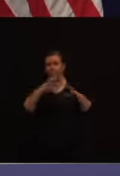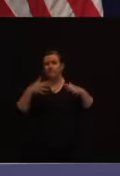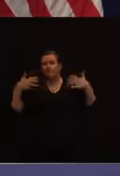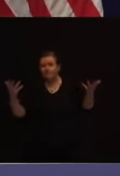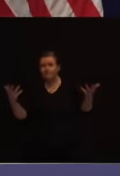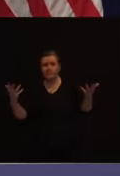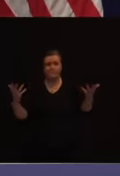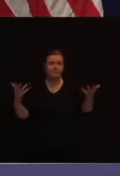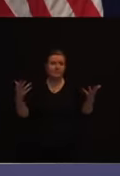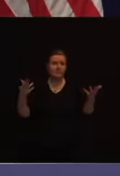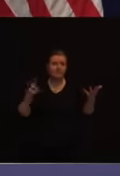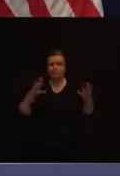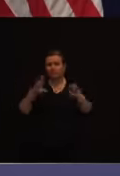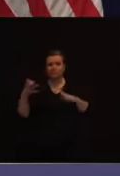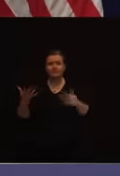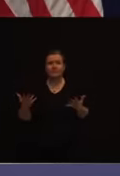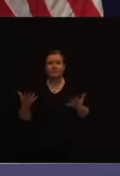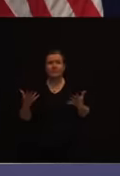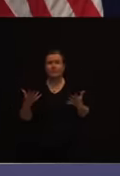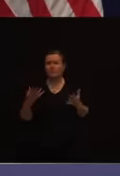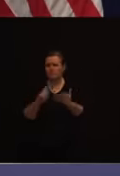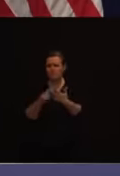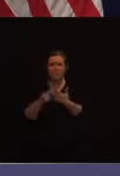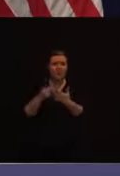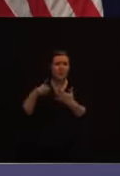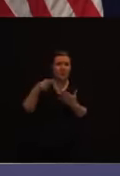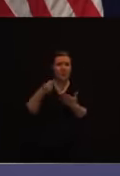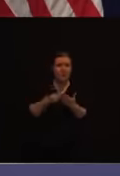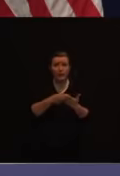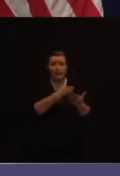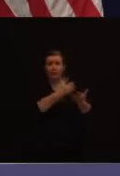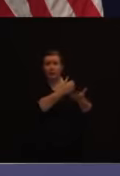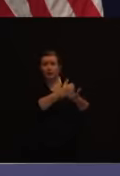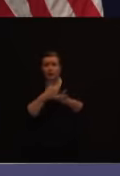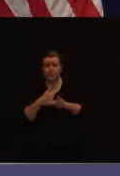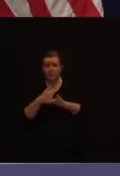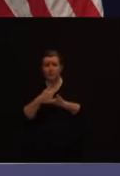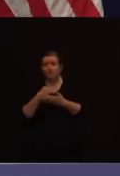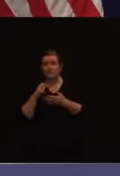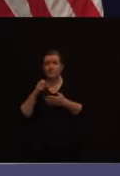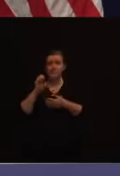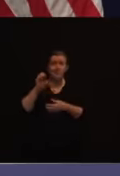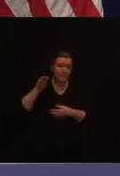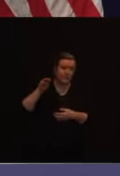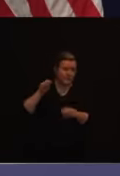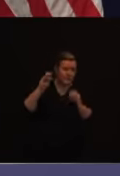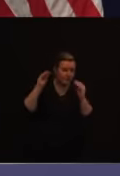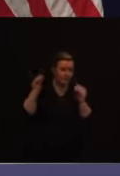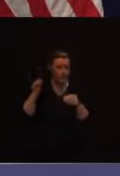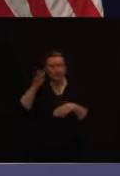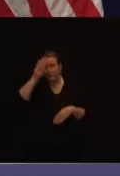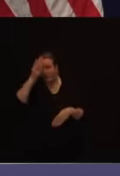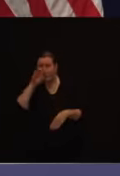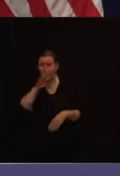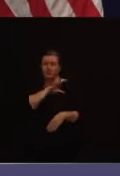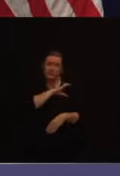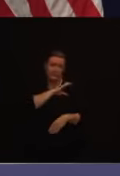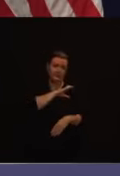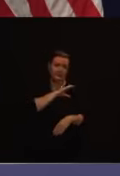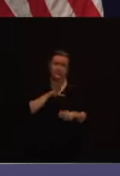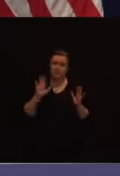about firefighters, police, educators, EMS, frontline workers. So it was a good discussion. I don't want to, again, put words in his mouth, and